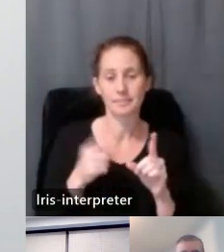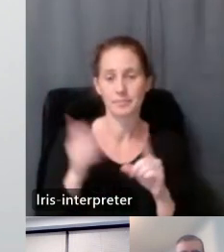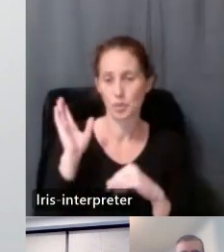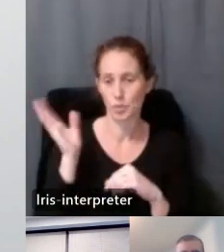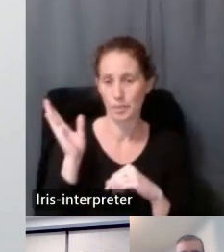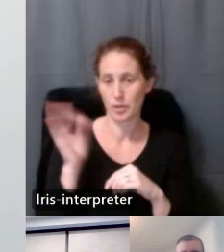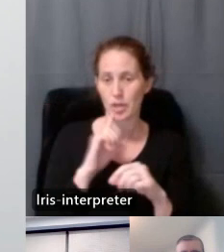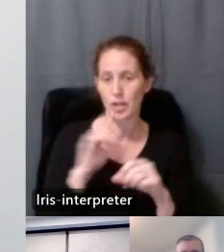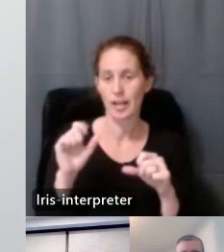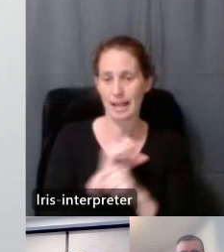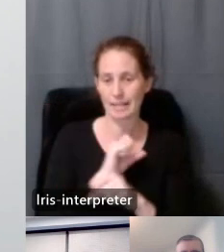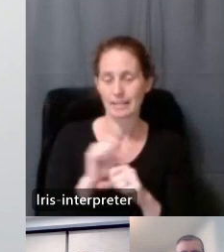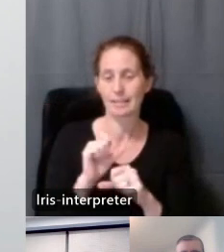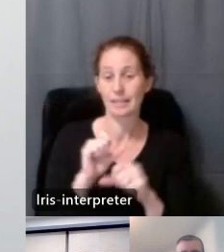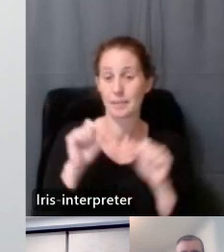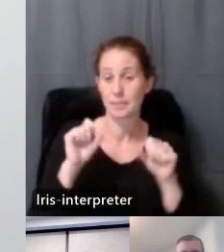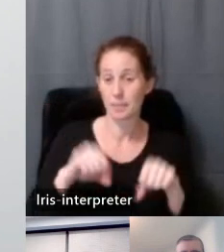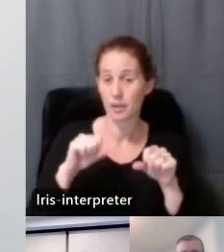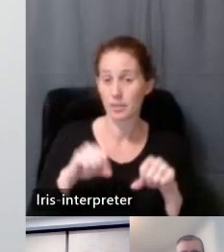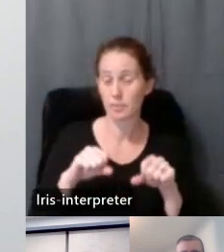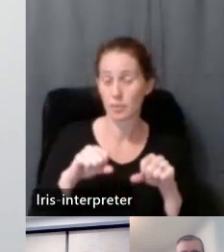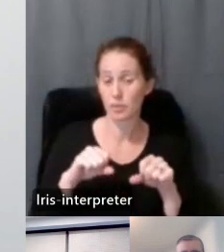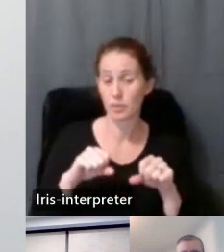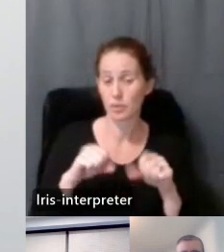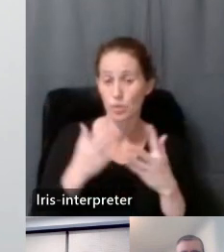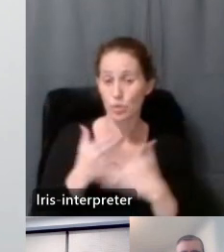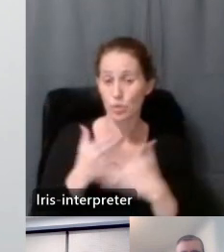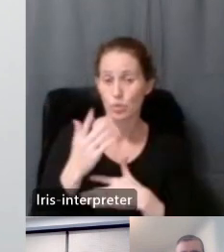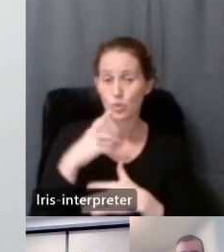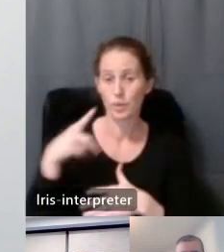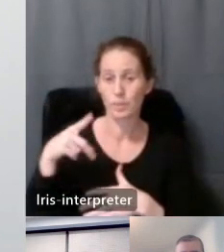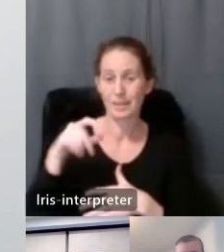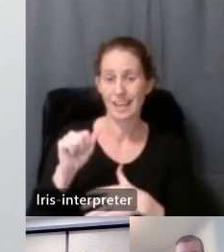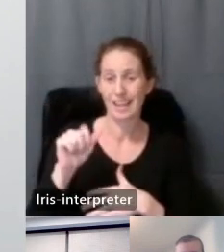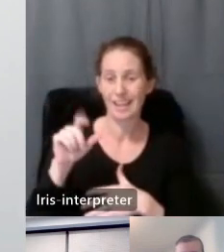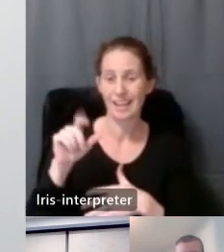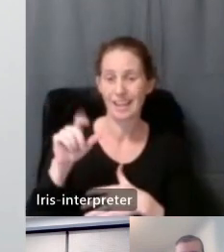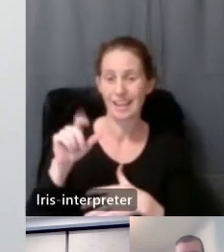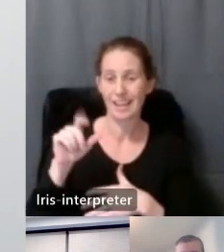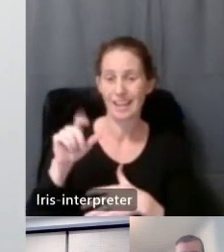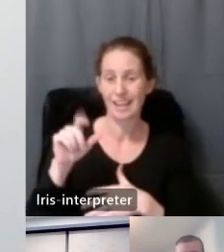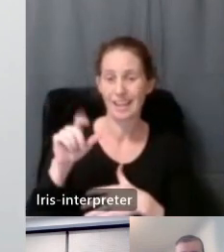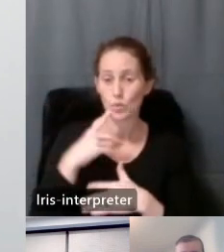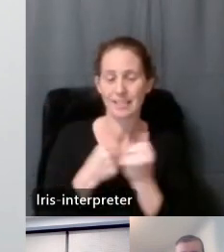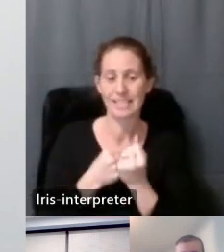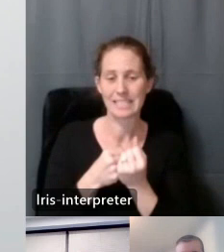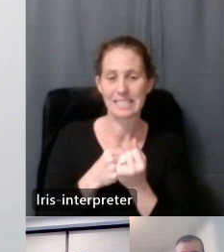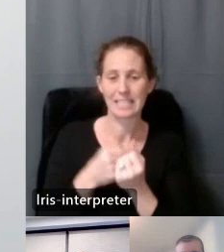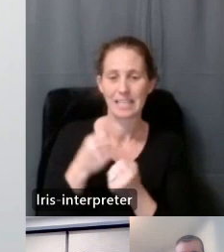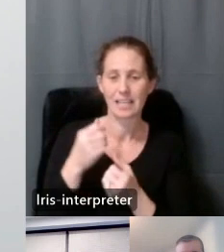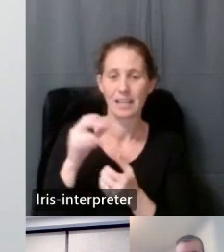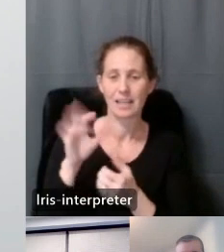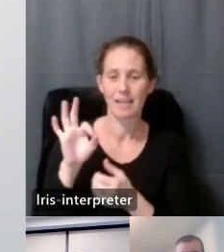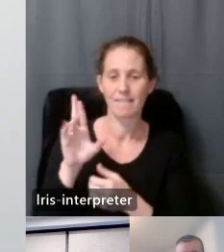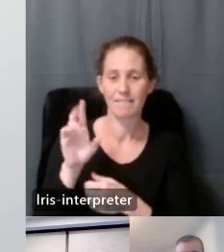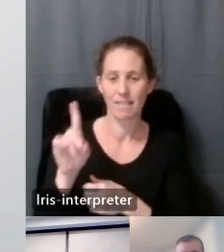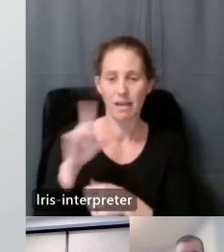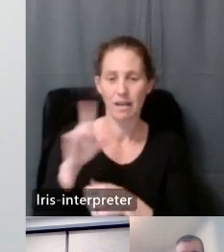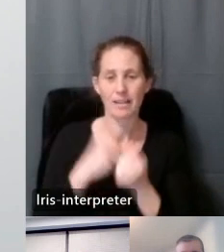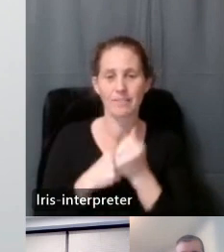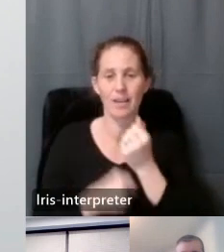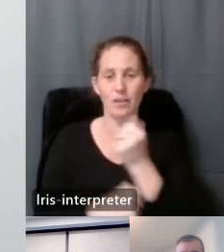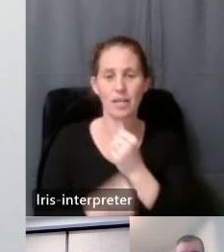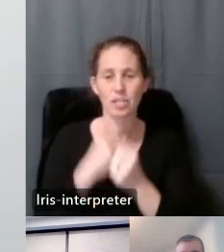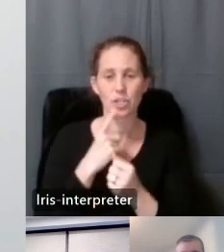webinar was actually made possible through the Pennsylvania Disability Advocacy Fund, which is a fund of the Foundation for